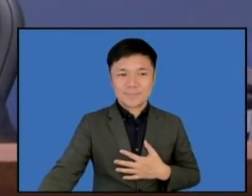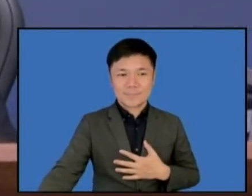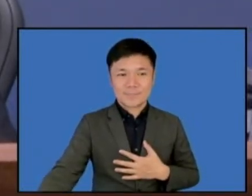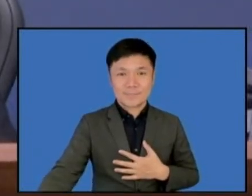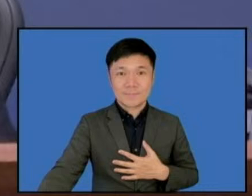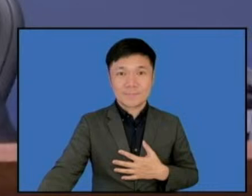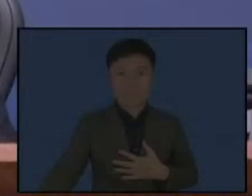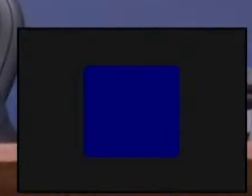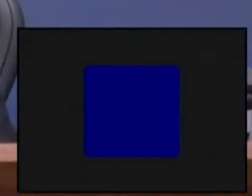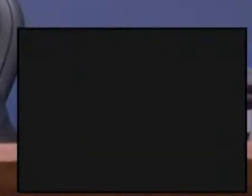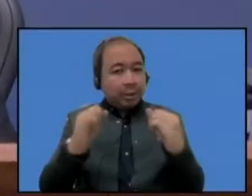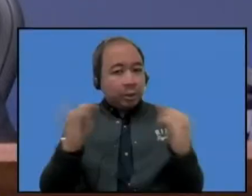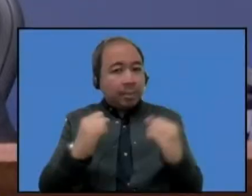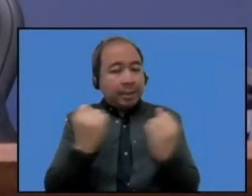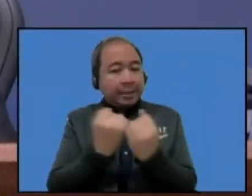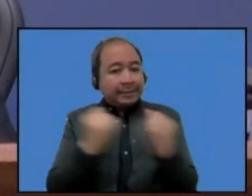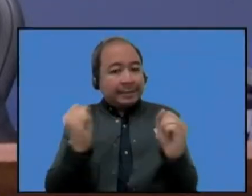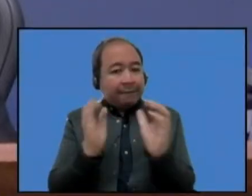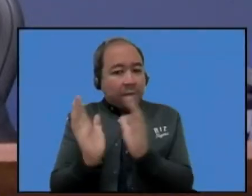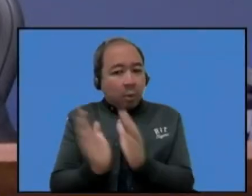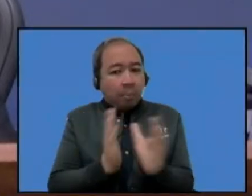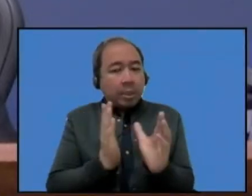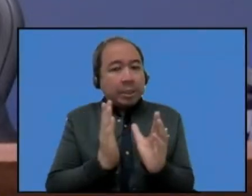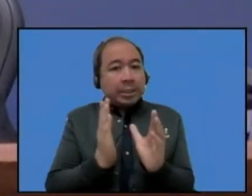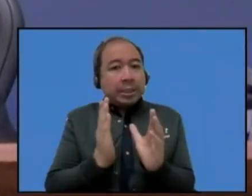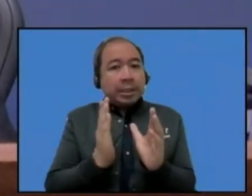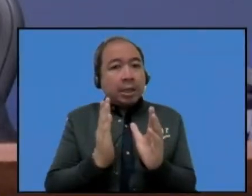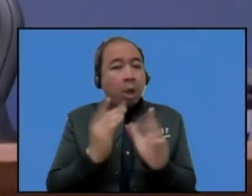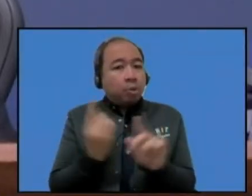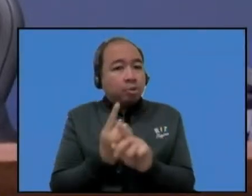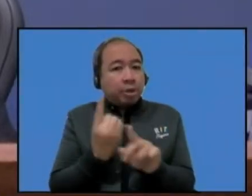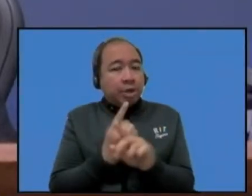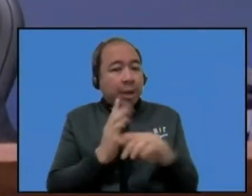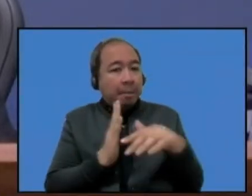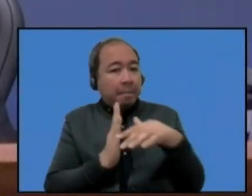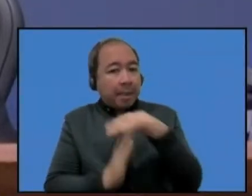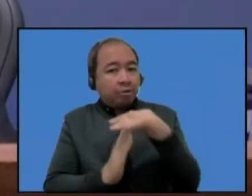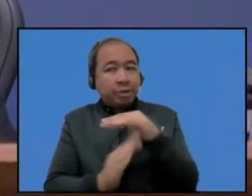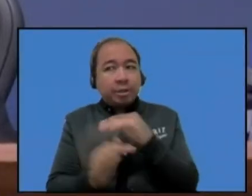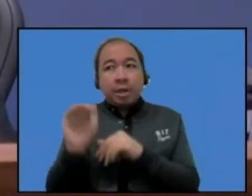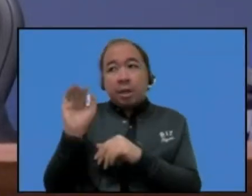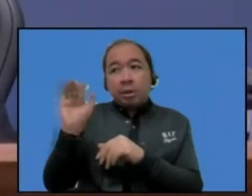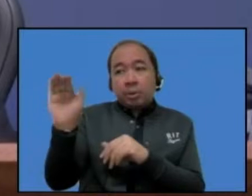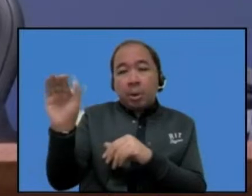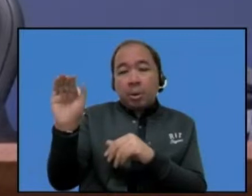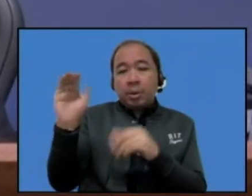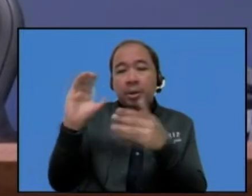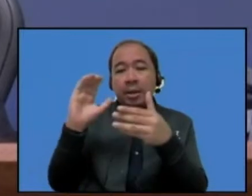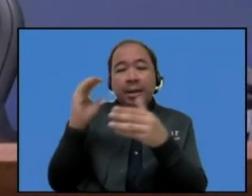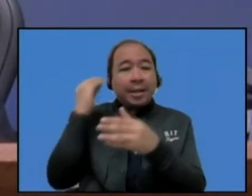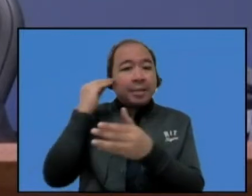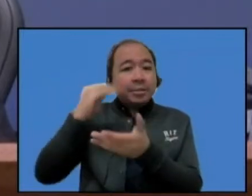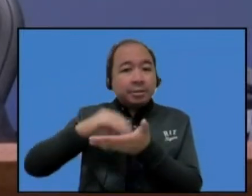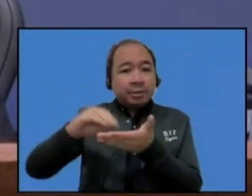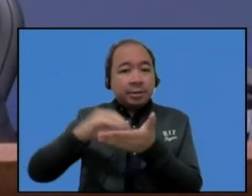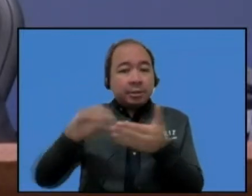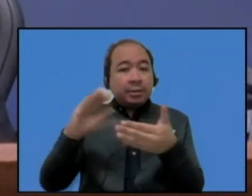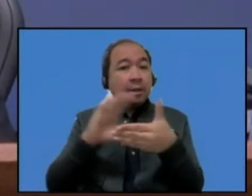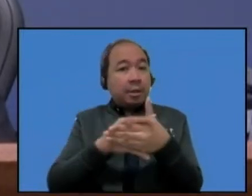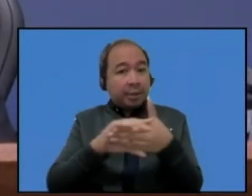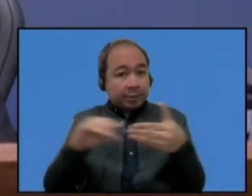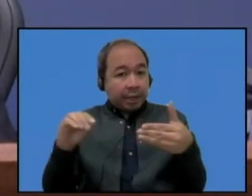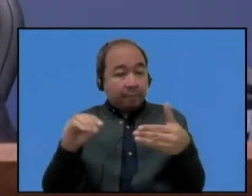Safe, Orderly, and Regular Migration called upon the Secretariat of the Economic and Social Commission